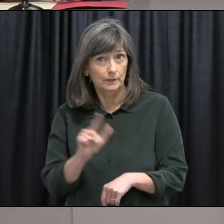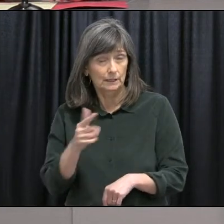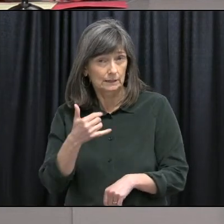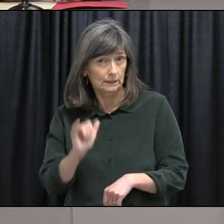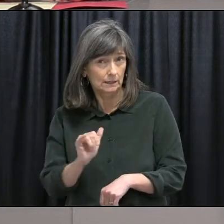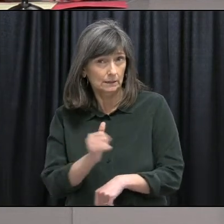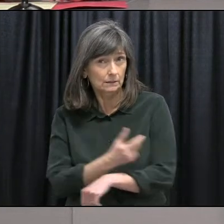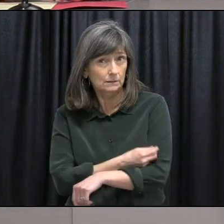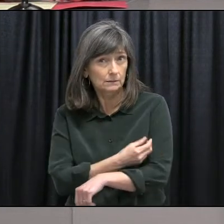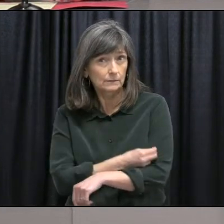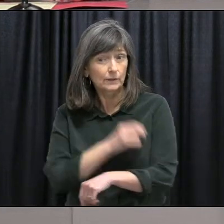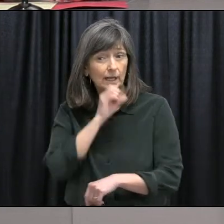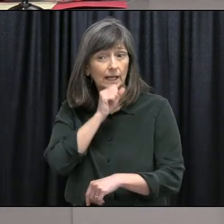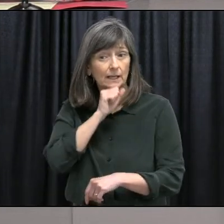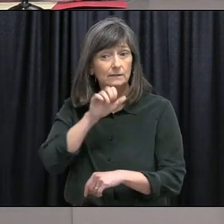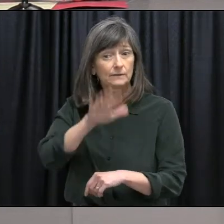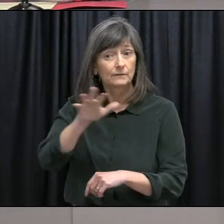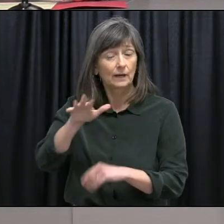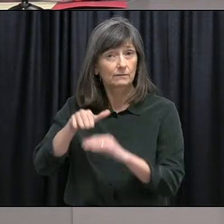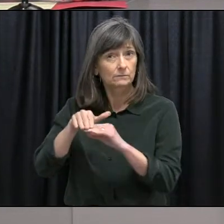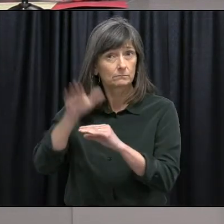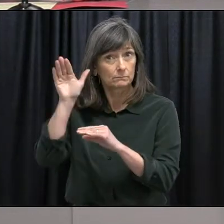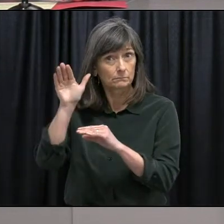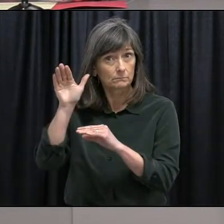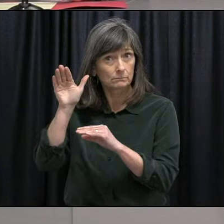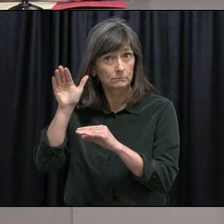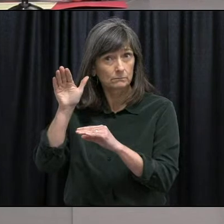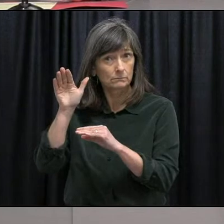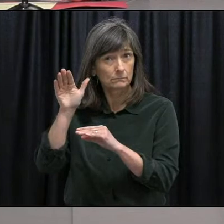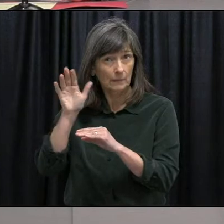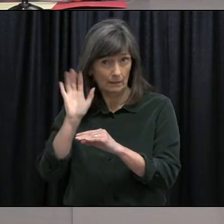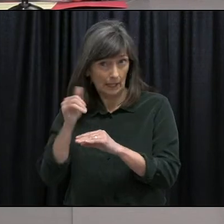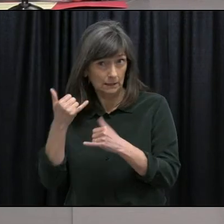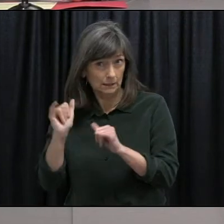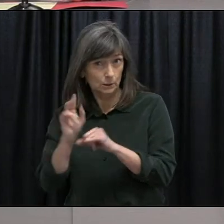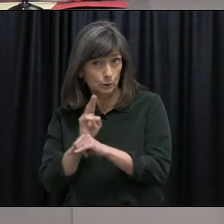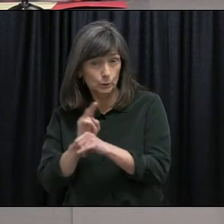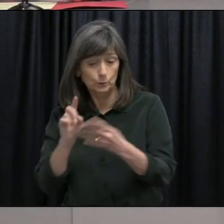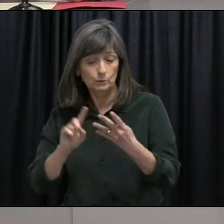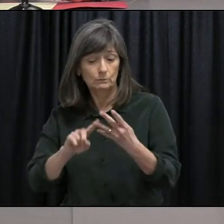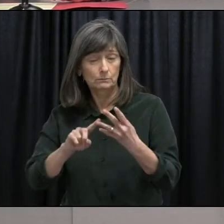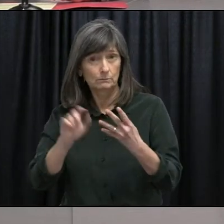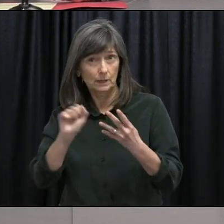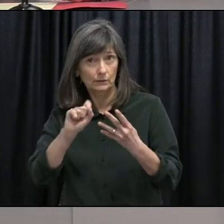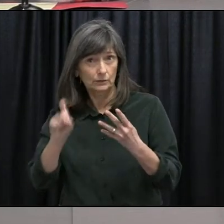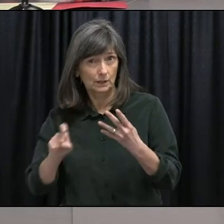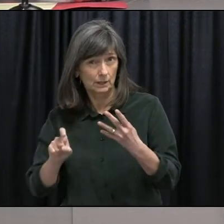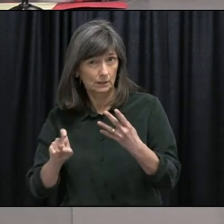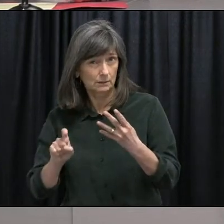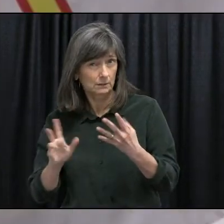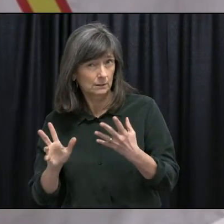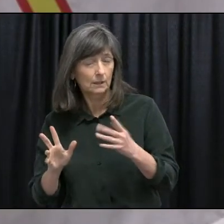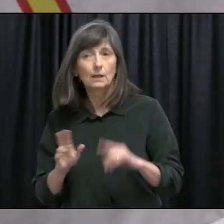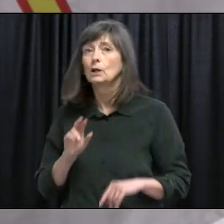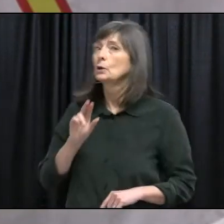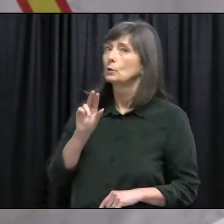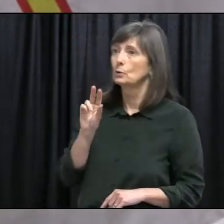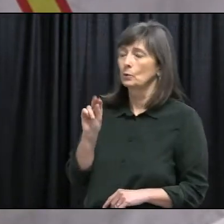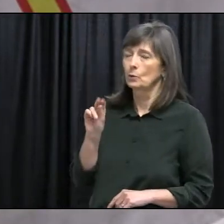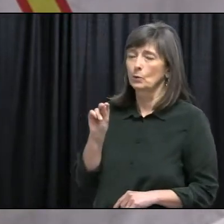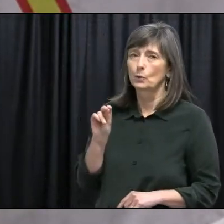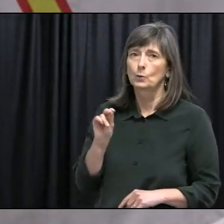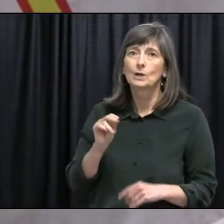for 55 people or older? Is that what I understand? No. So right